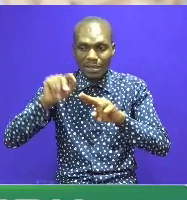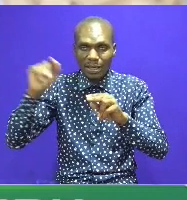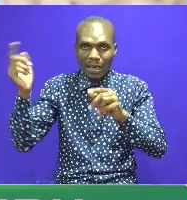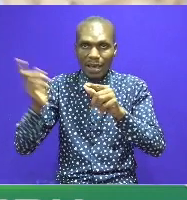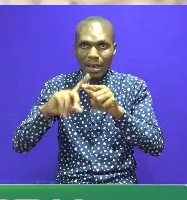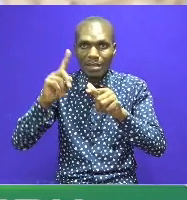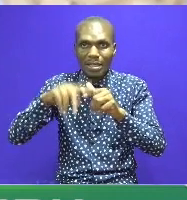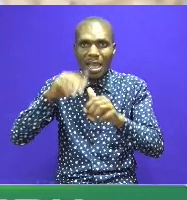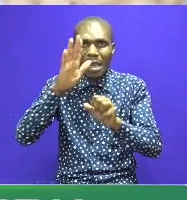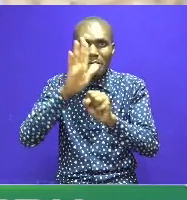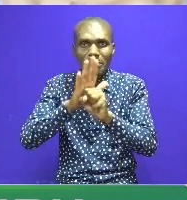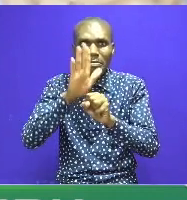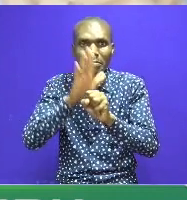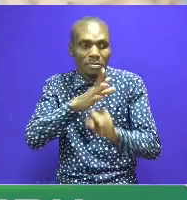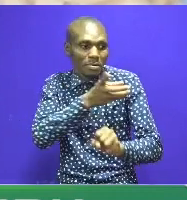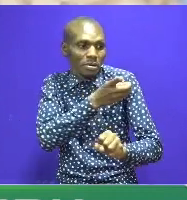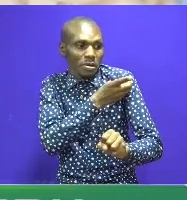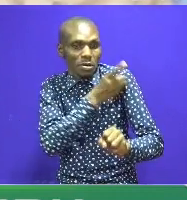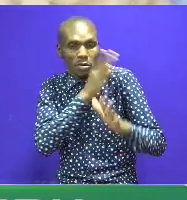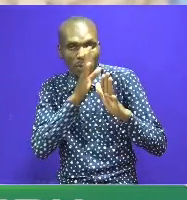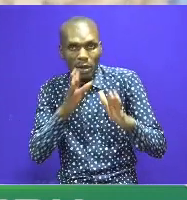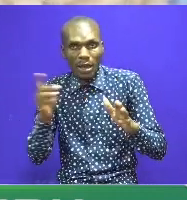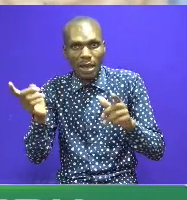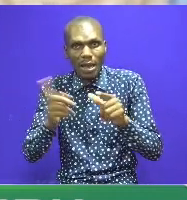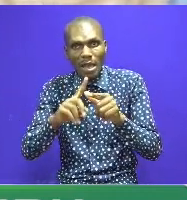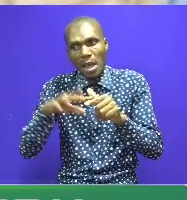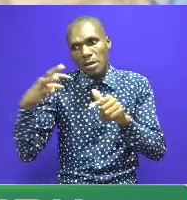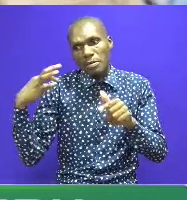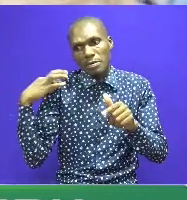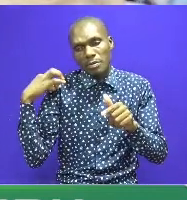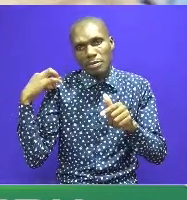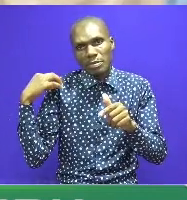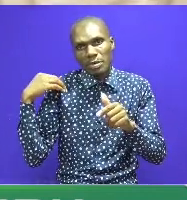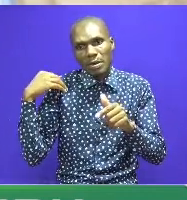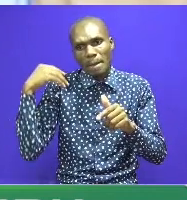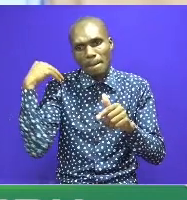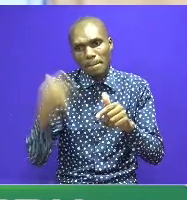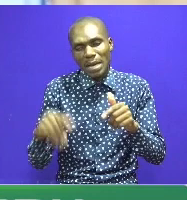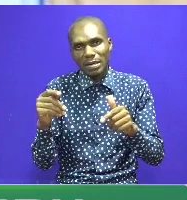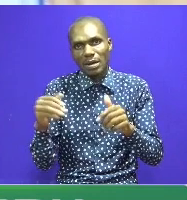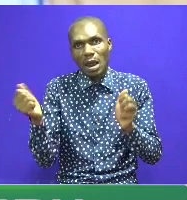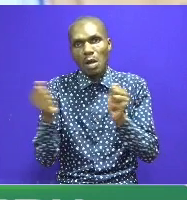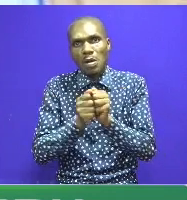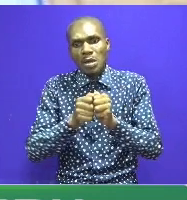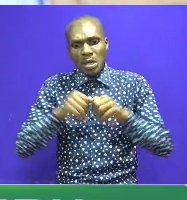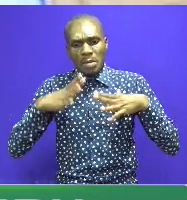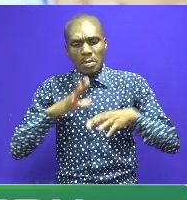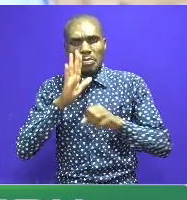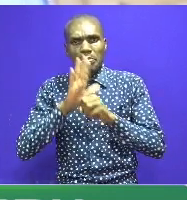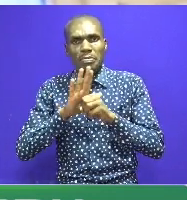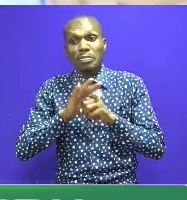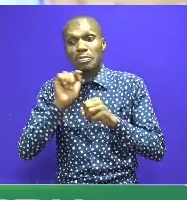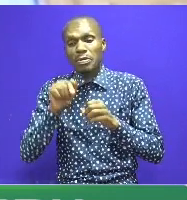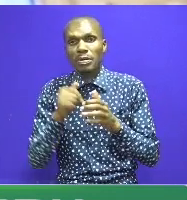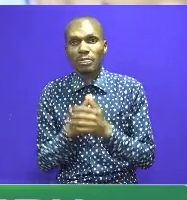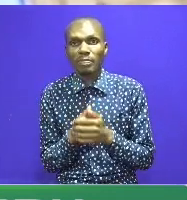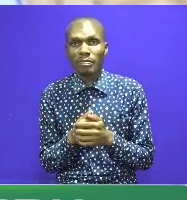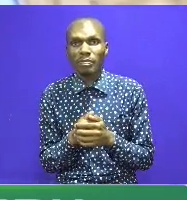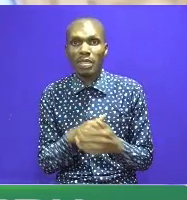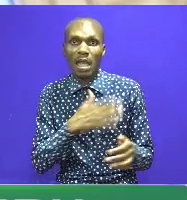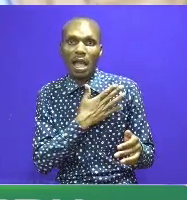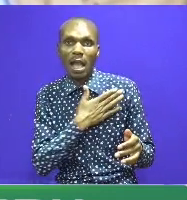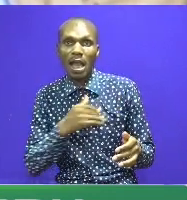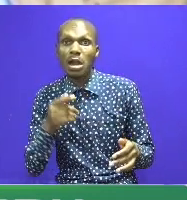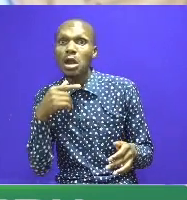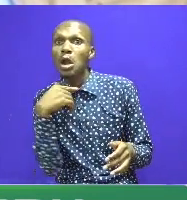of doctors, were confronted by a crowd that was hostile and